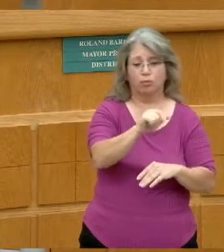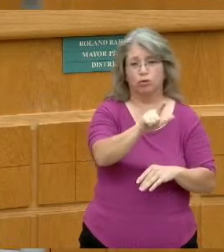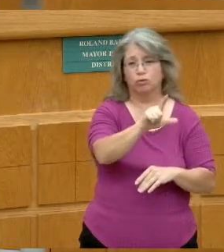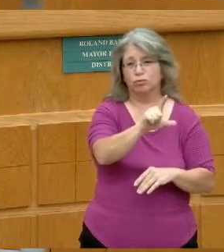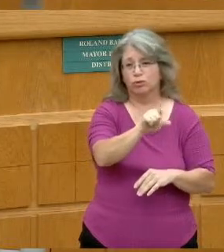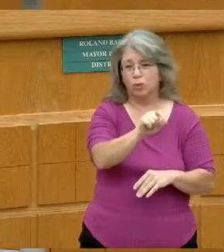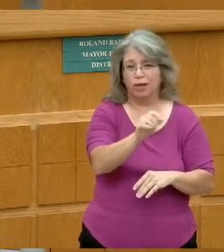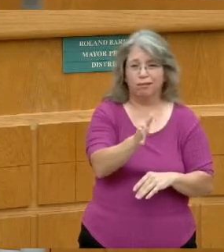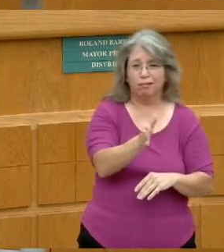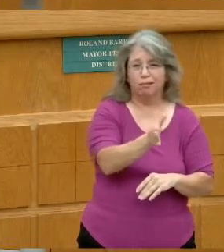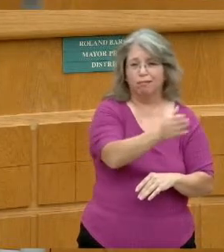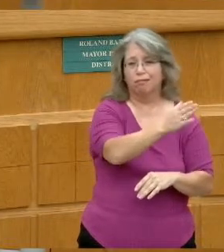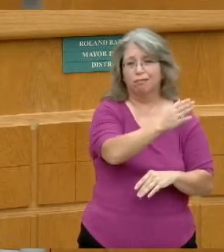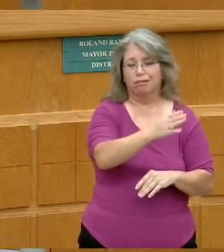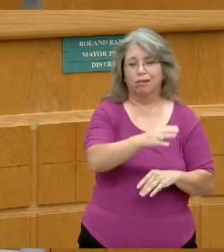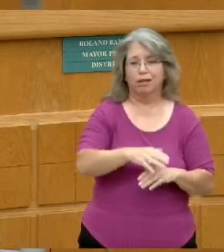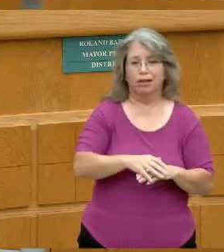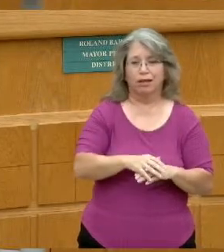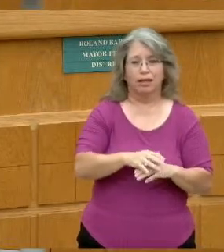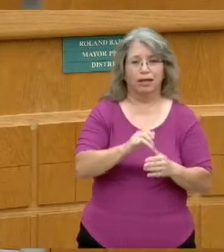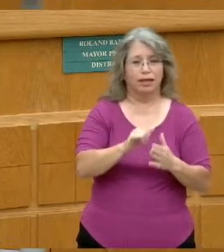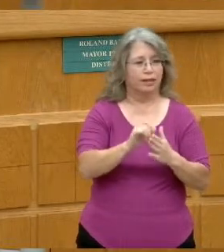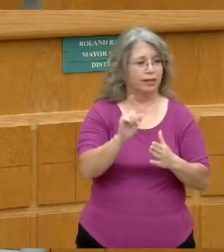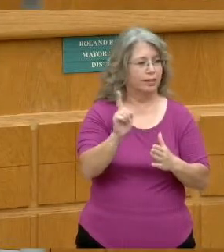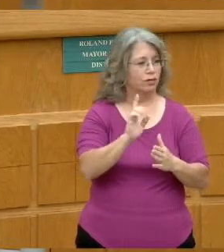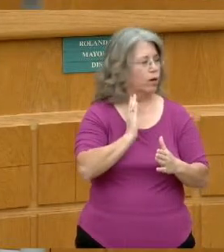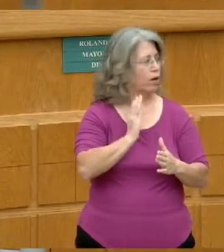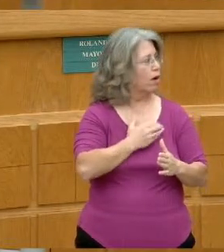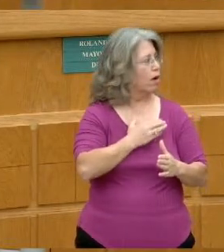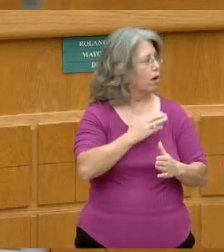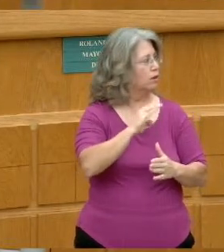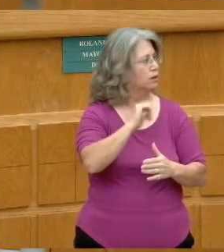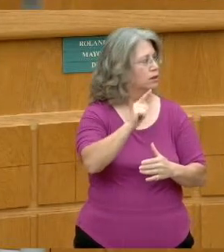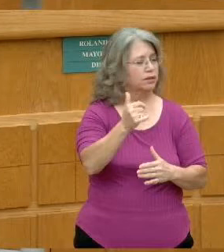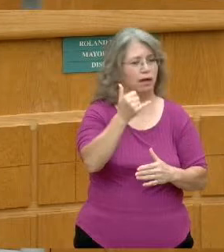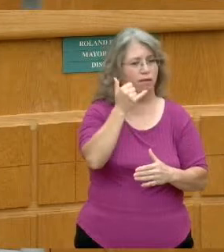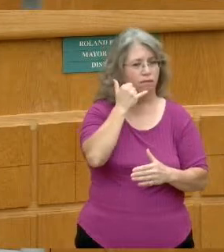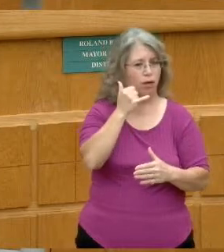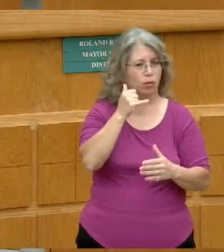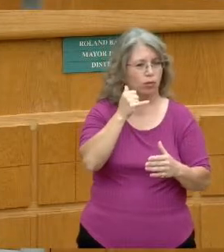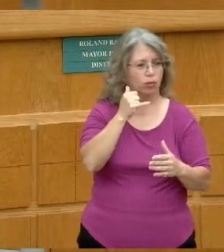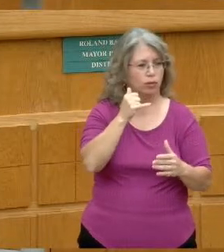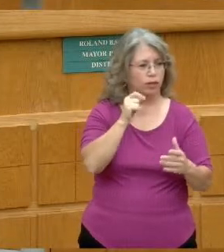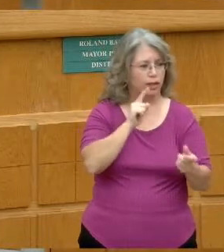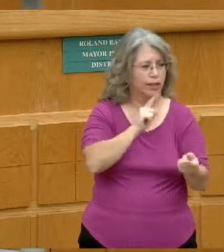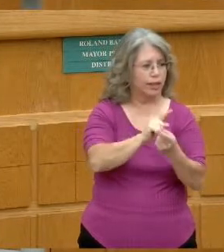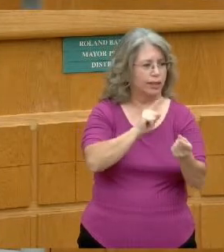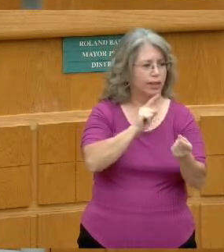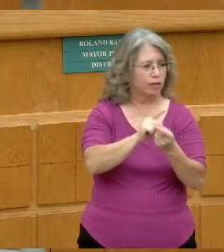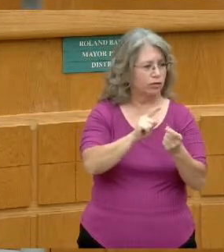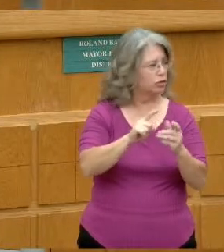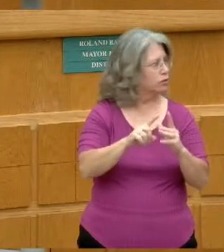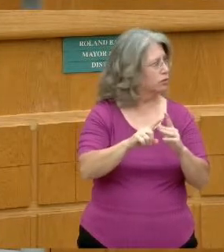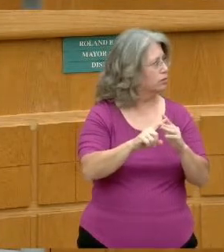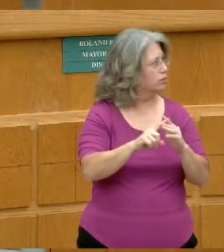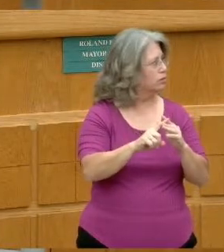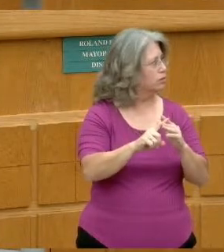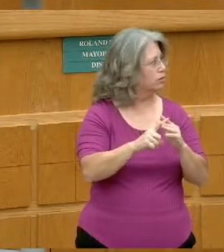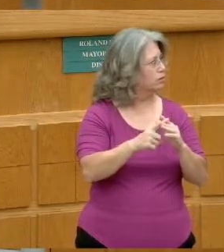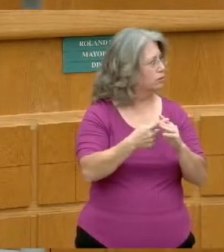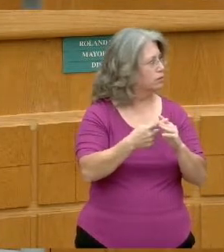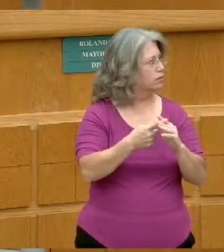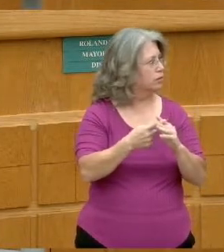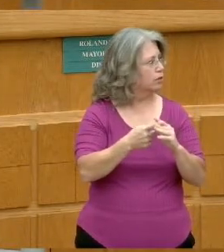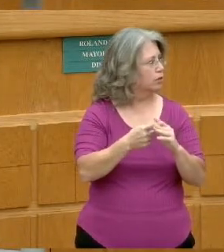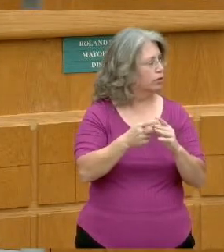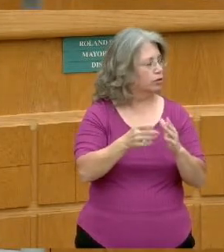our lull in the cell phone encounter index was before it started to increase. Easter, it's right around in this area right